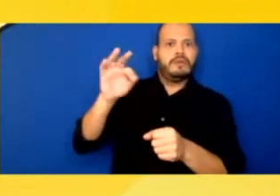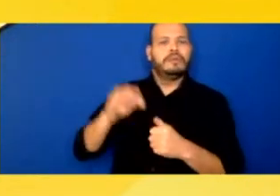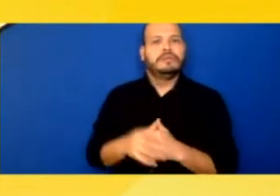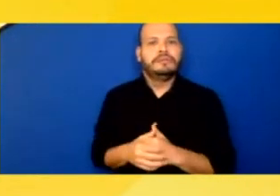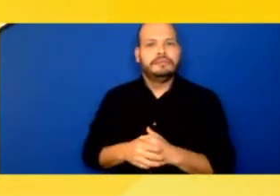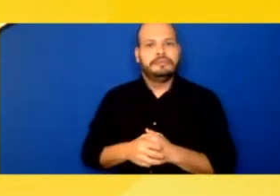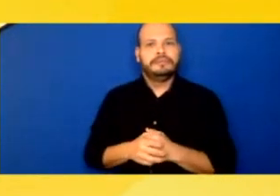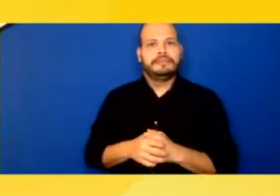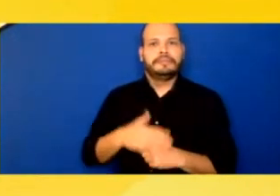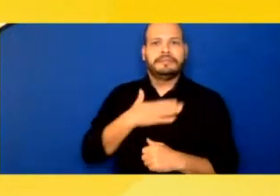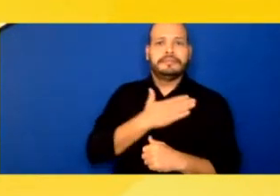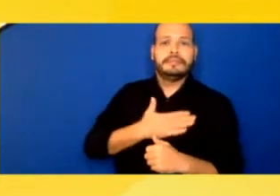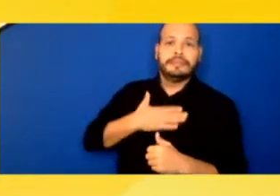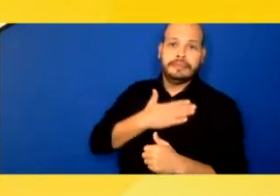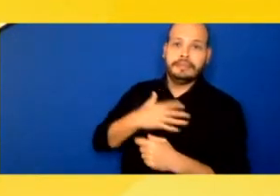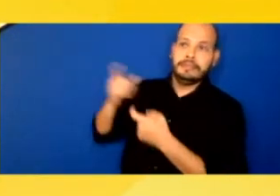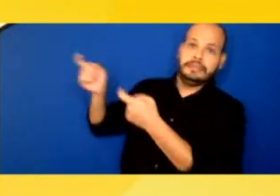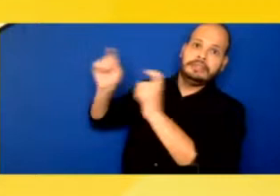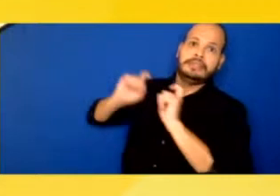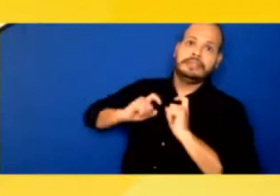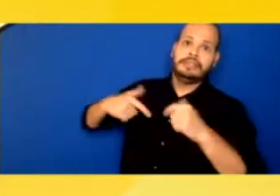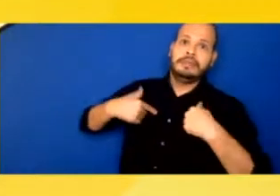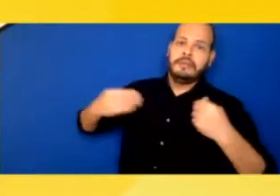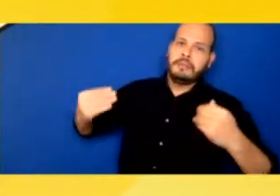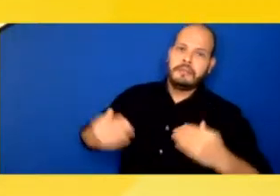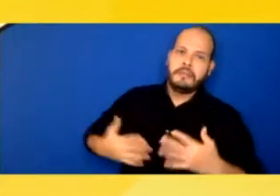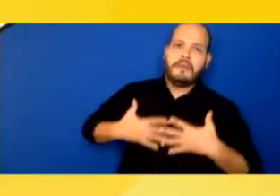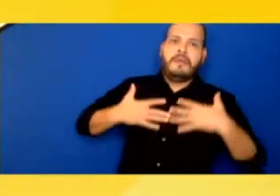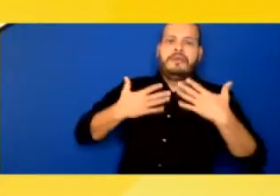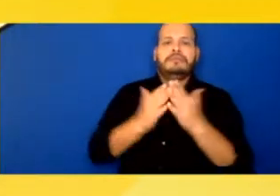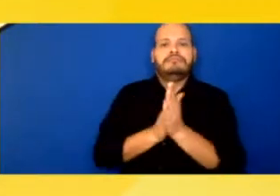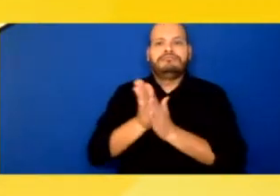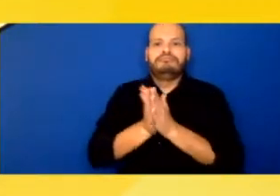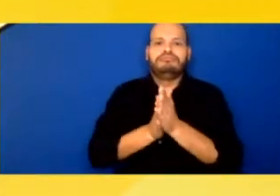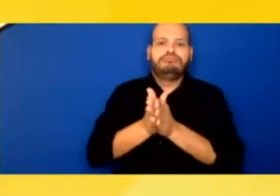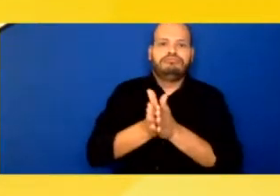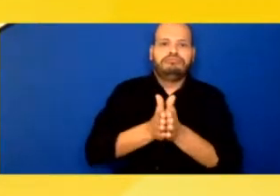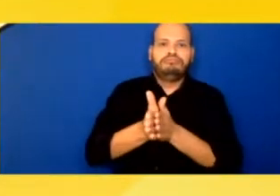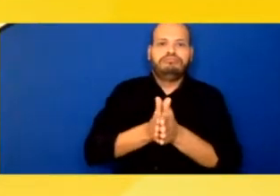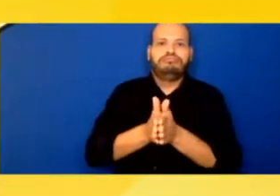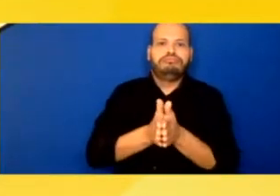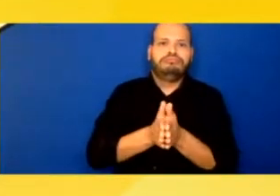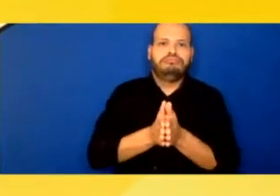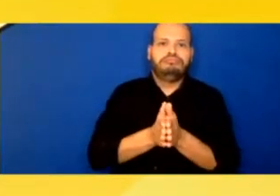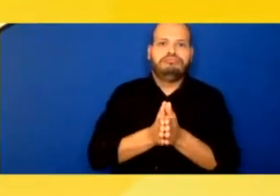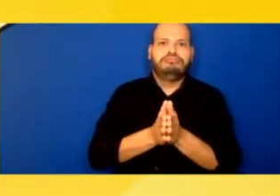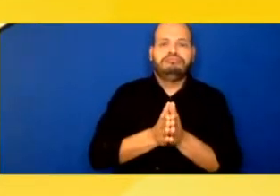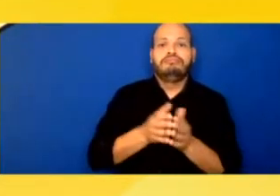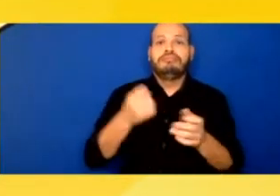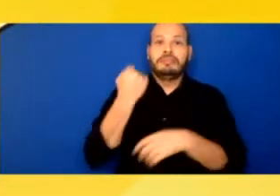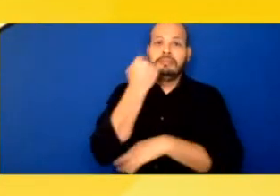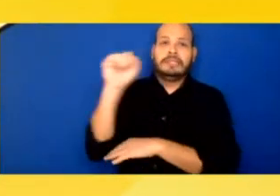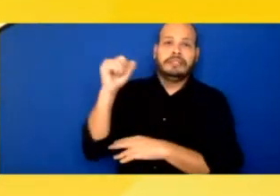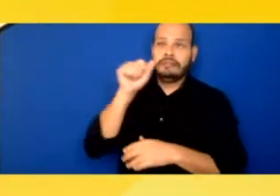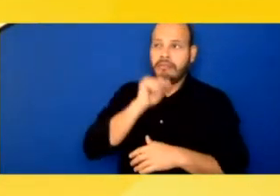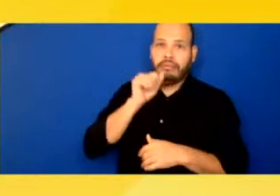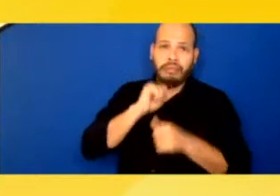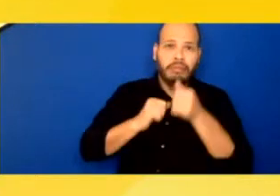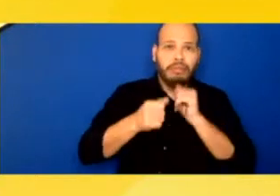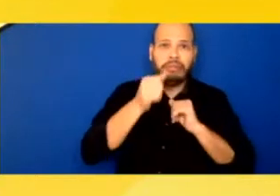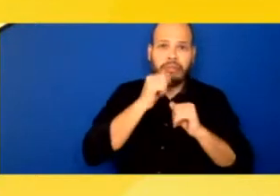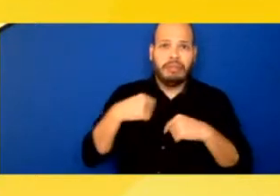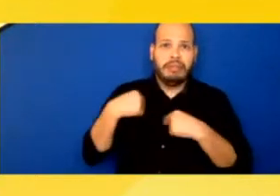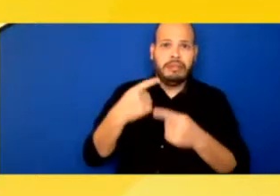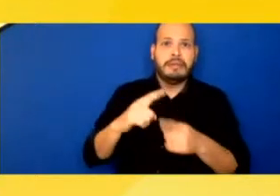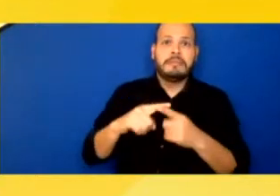all depends on us and to pray as if it all depends on you. Thank you, God, for the Reverend